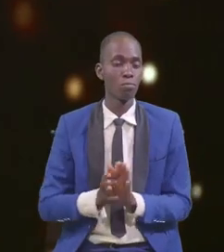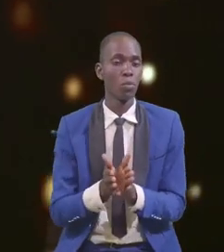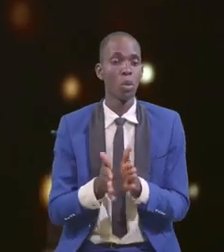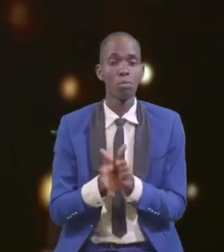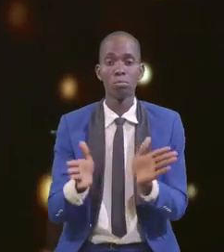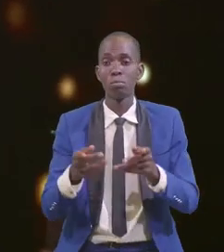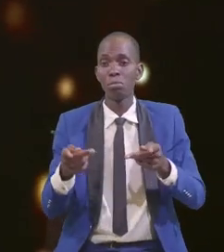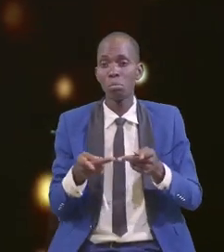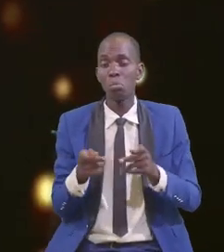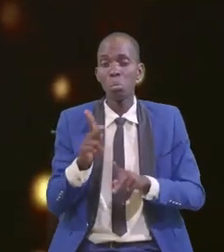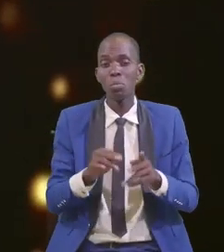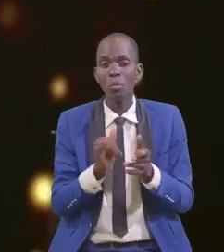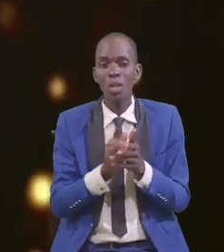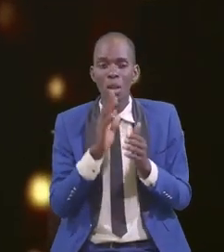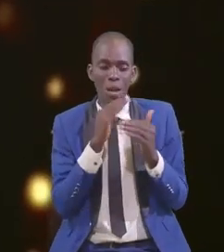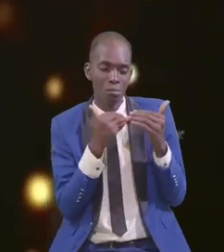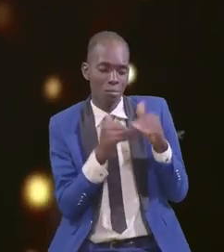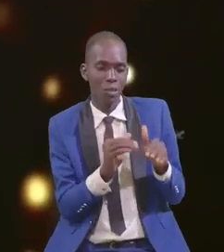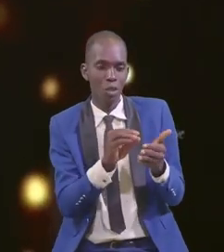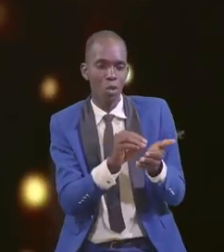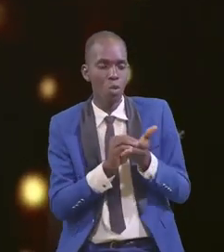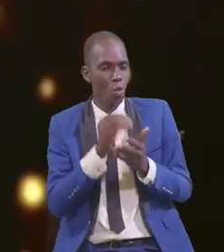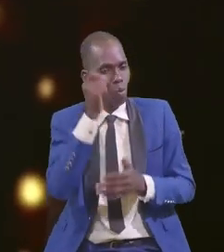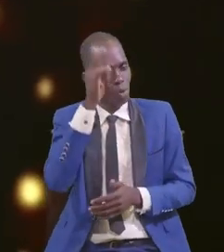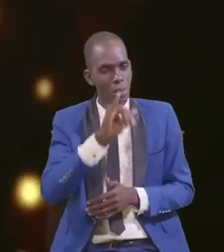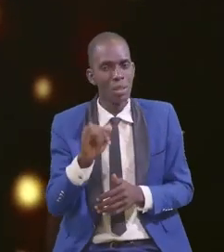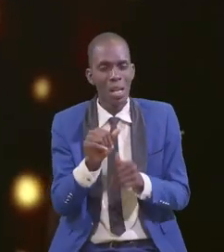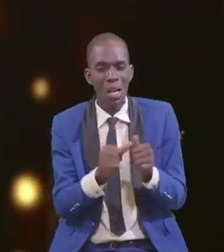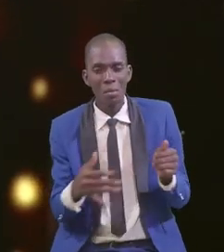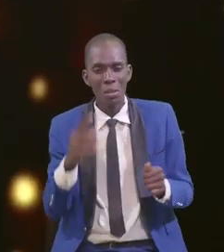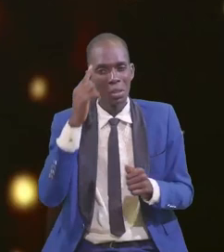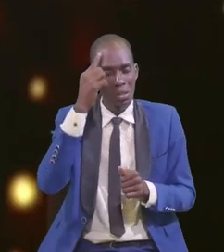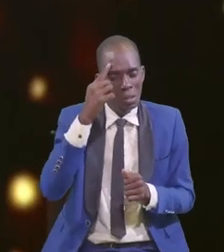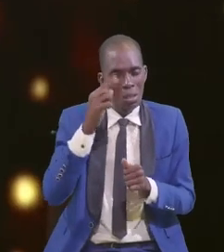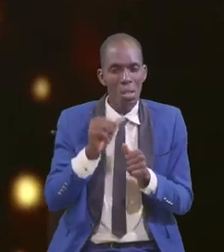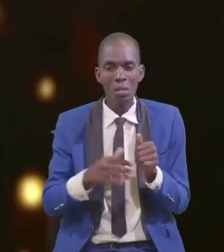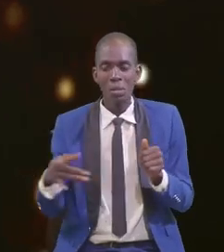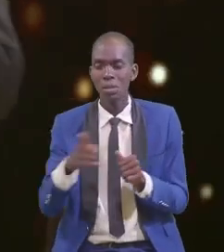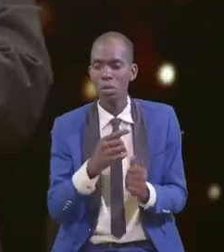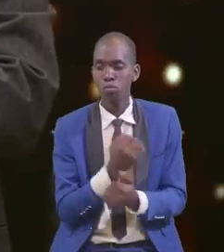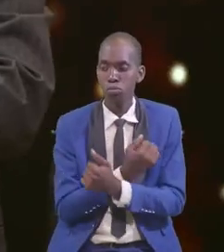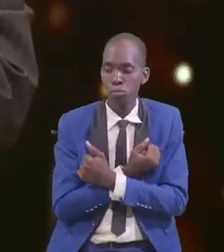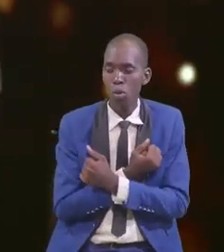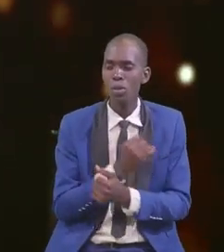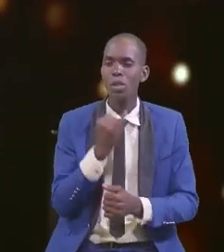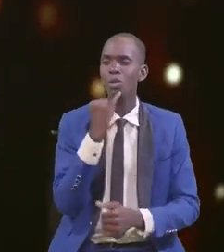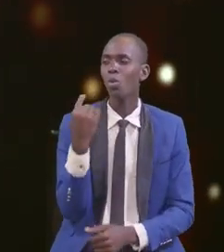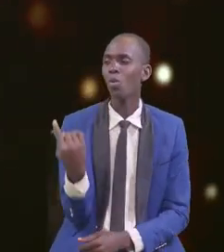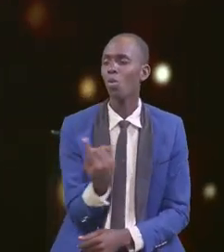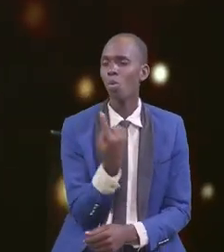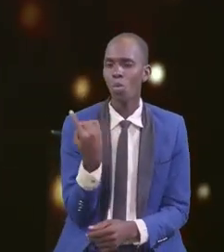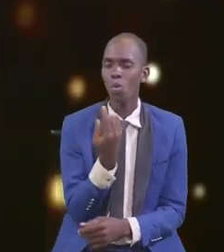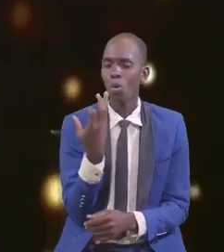are limited in their understanding. Everything they do, everything they think, everything they run after is only of